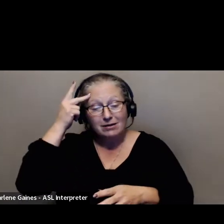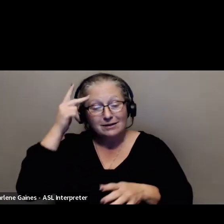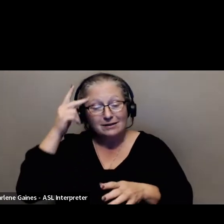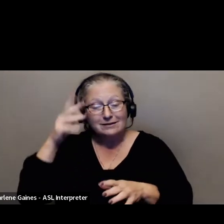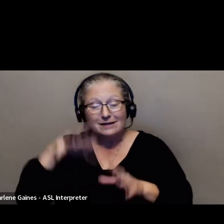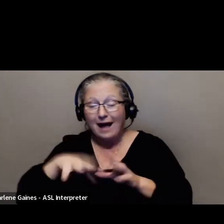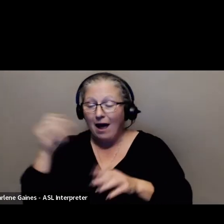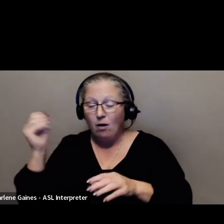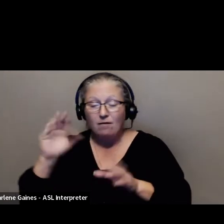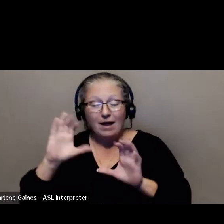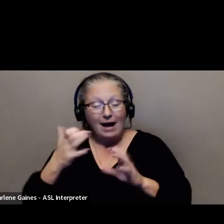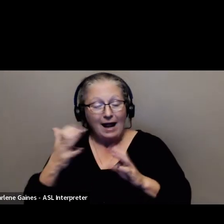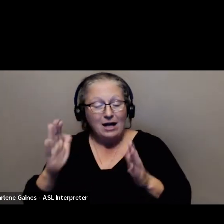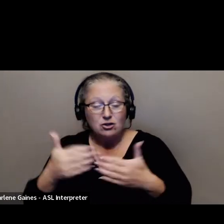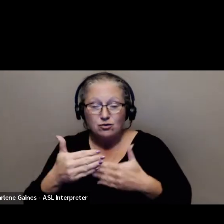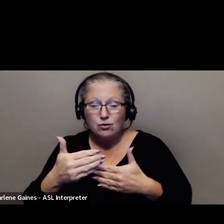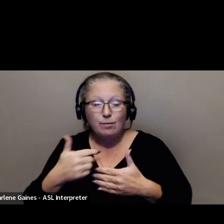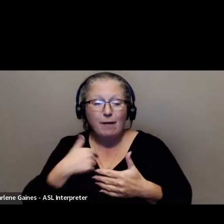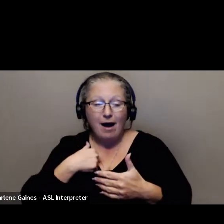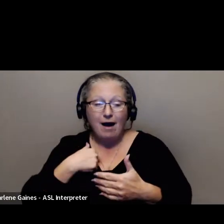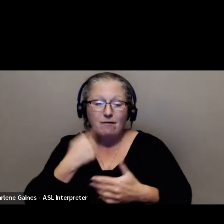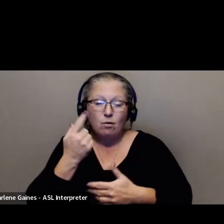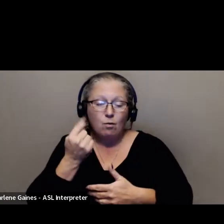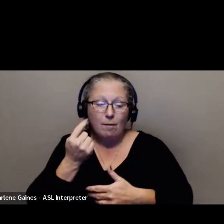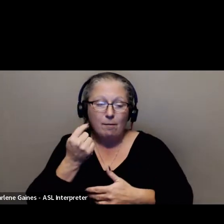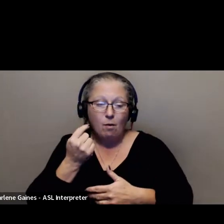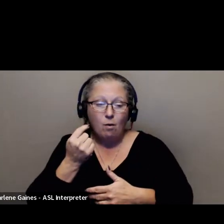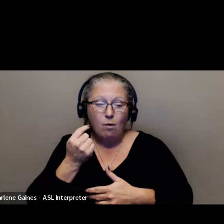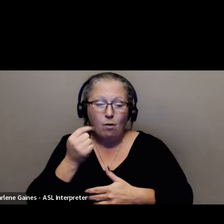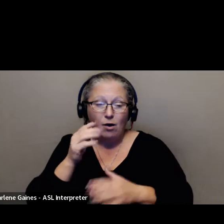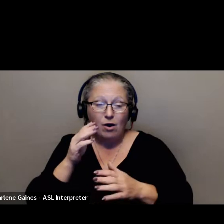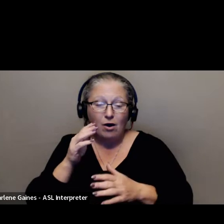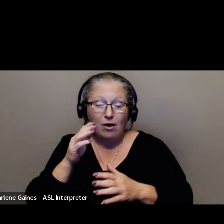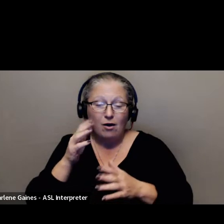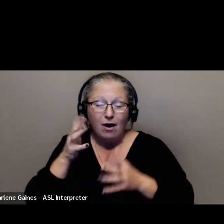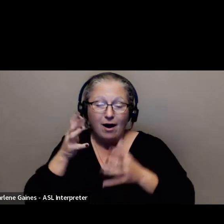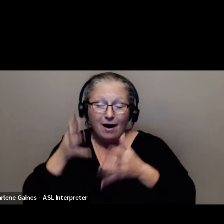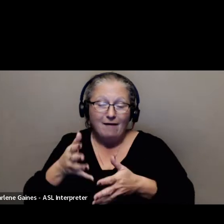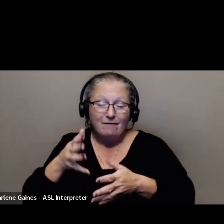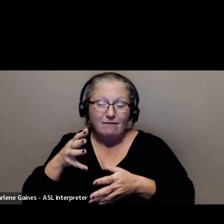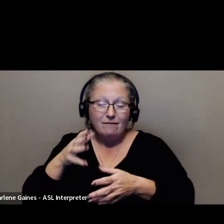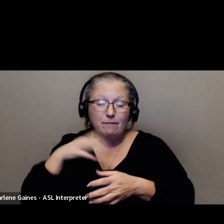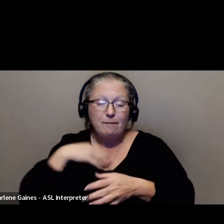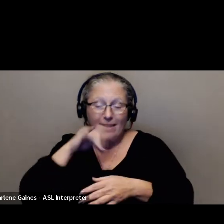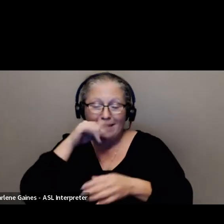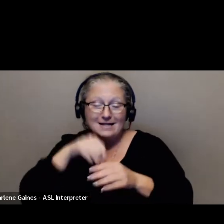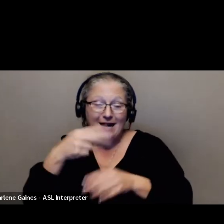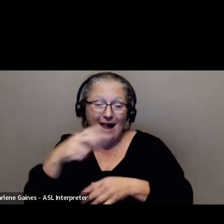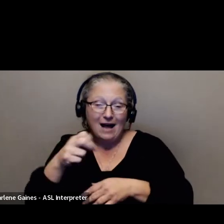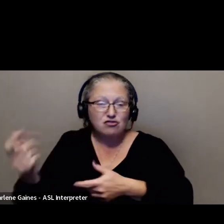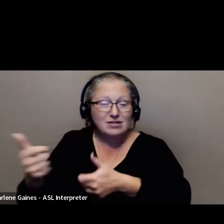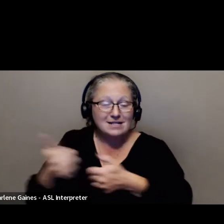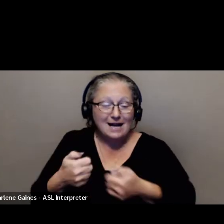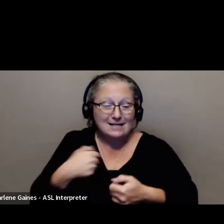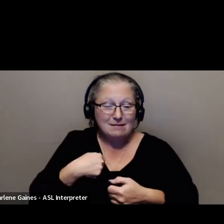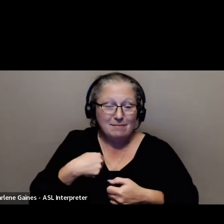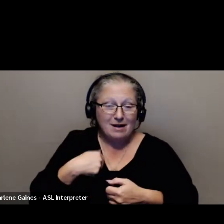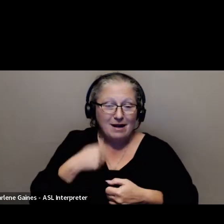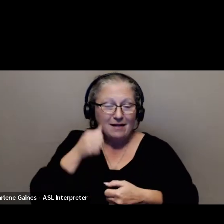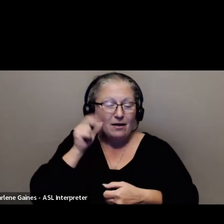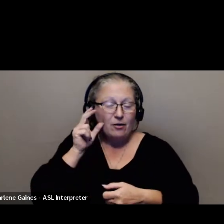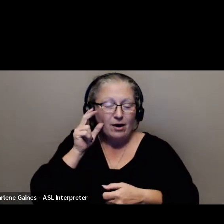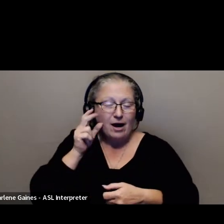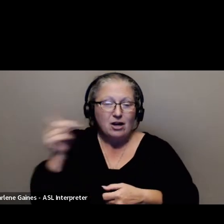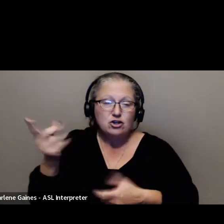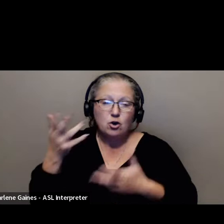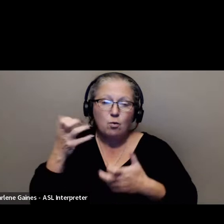classroom. I have one more child still in high school here in our district, and she texted me the other day.